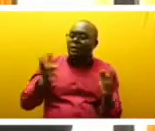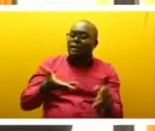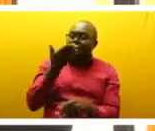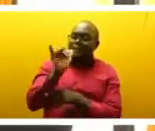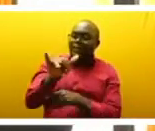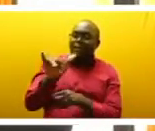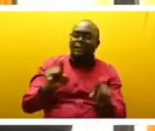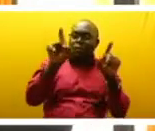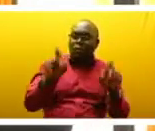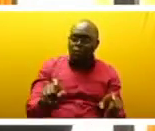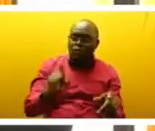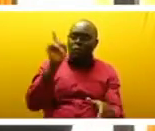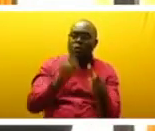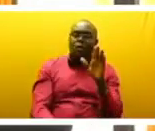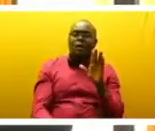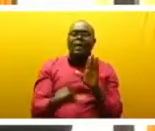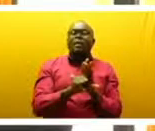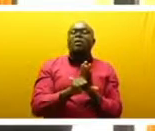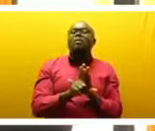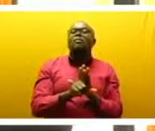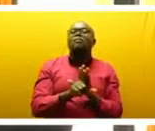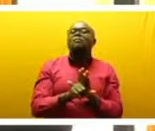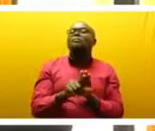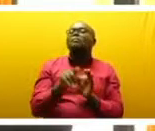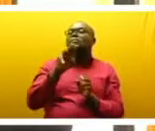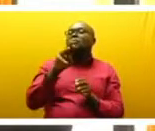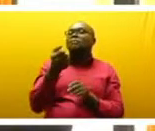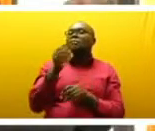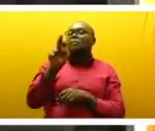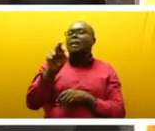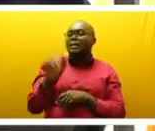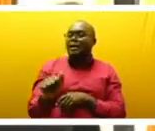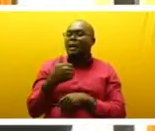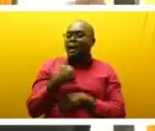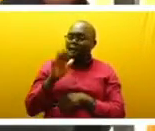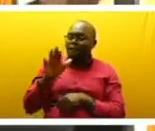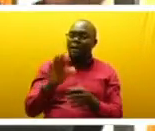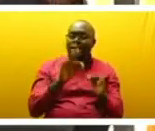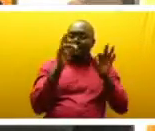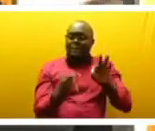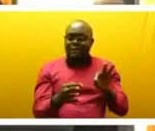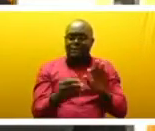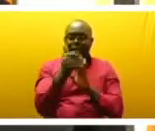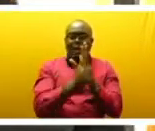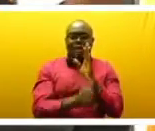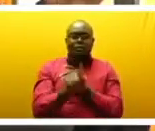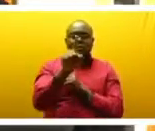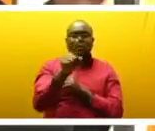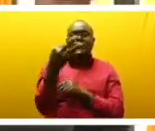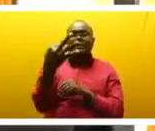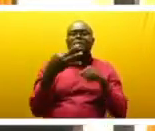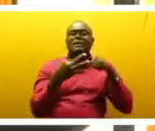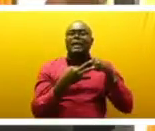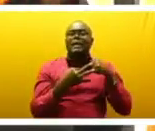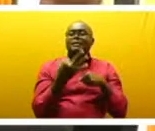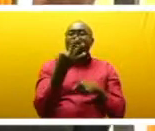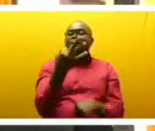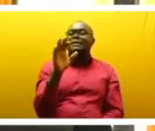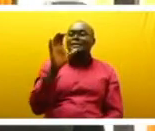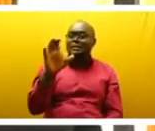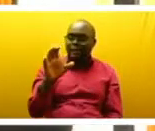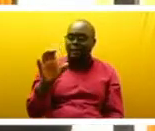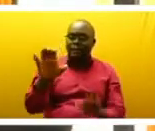question of what the law was. Maina Kiai case had interpreted Article 138(3)(c) of